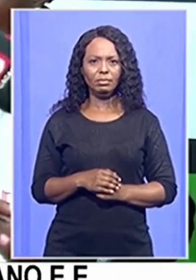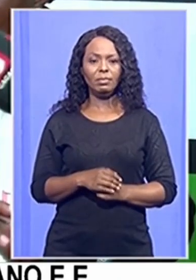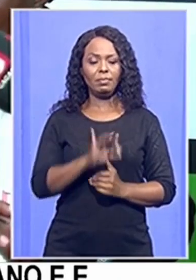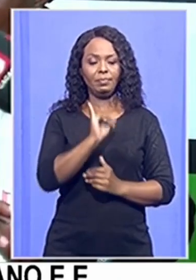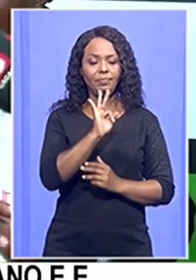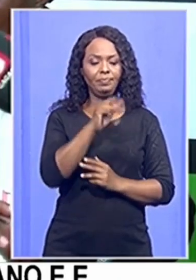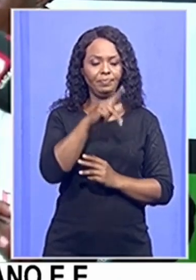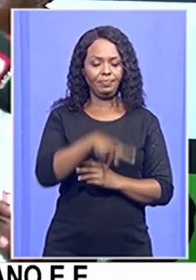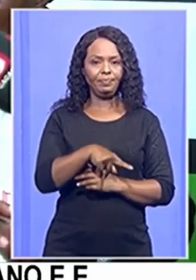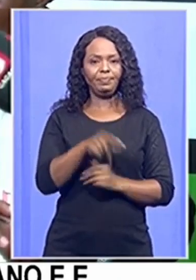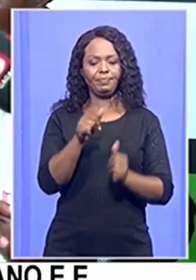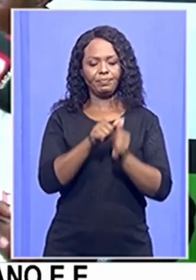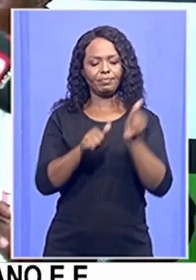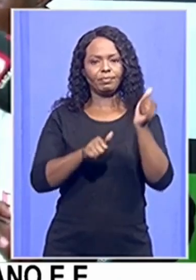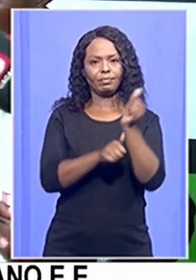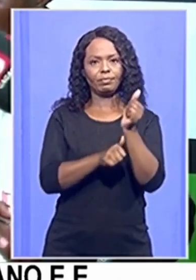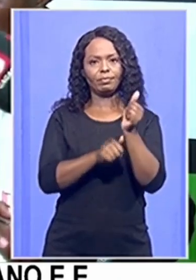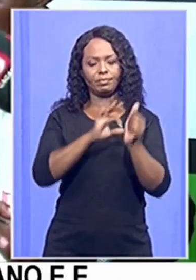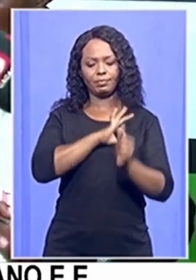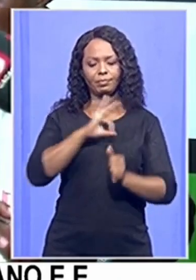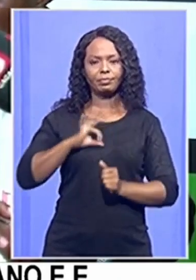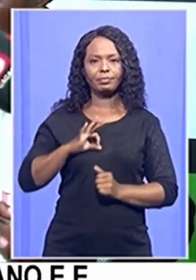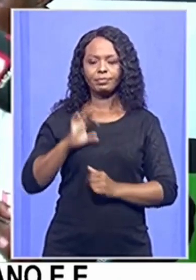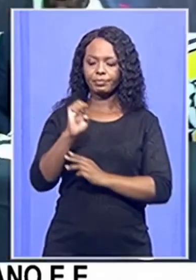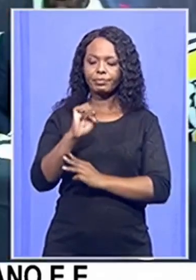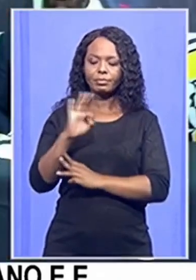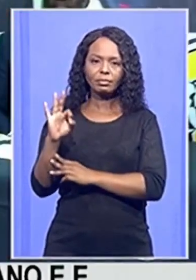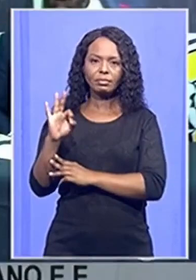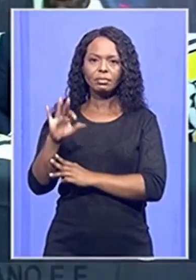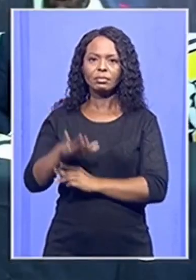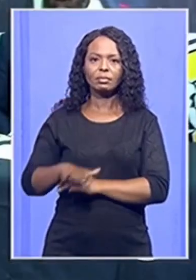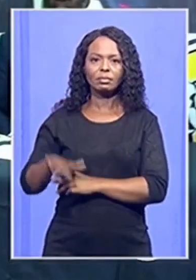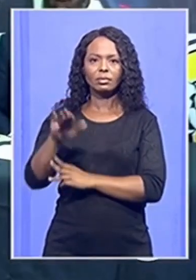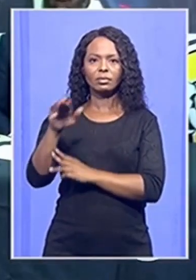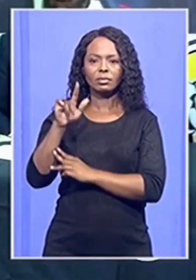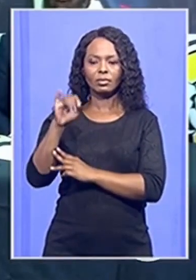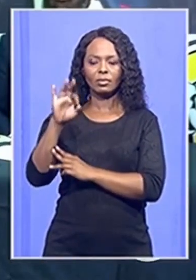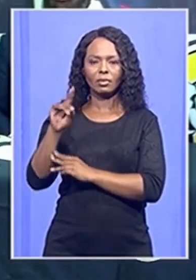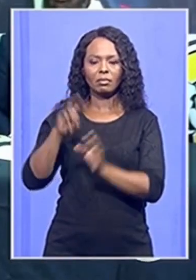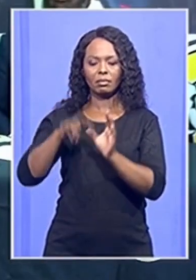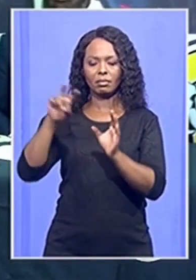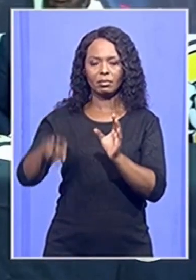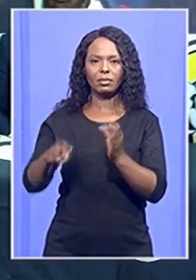jana Moeteledipele wa EFF kwa sedikeng sa mmasepala wa Zululand o lebogile